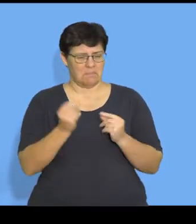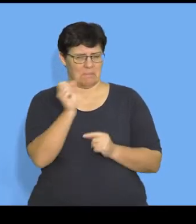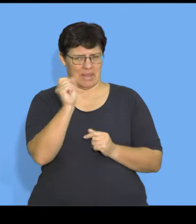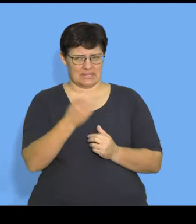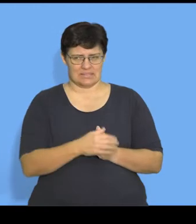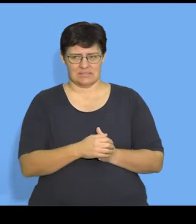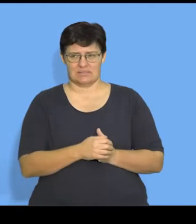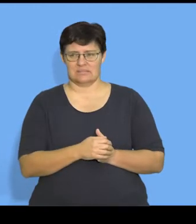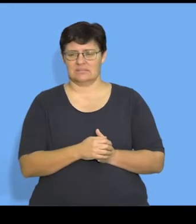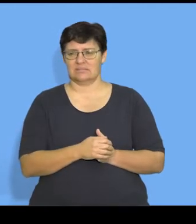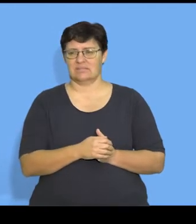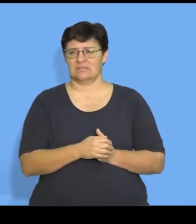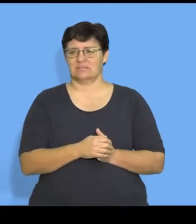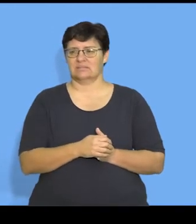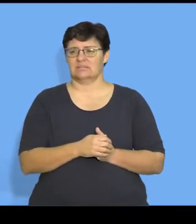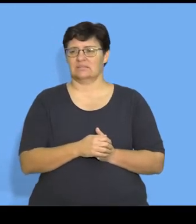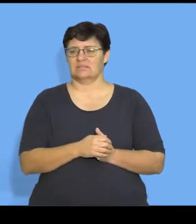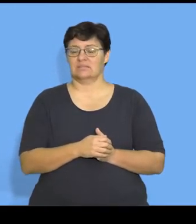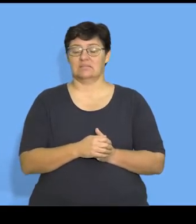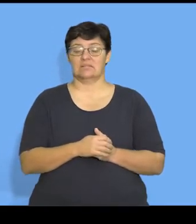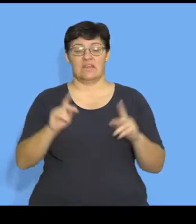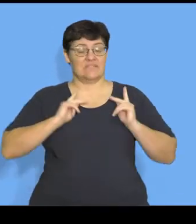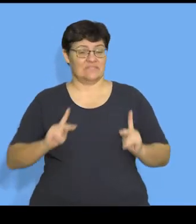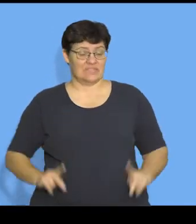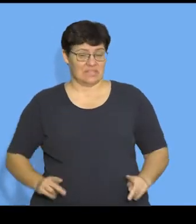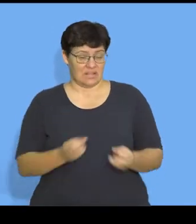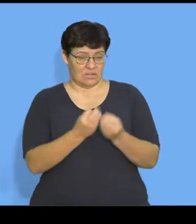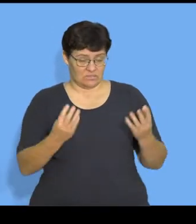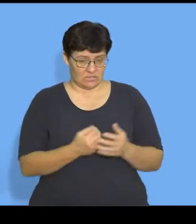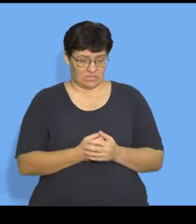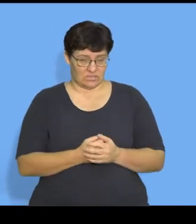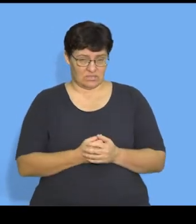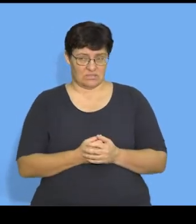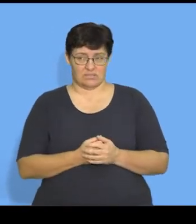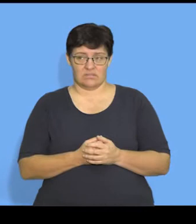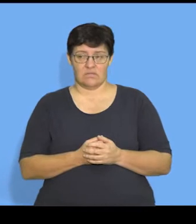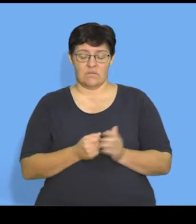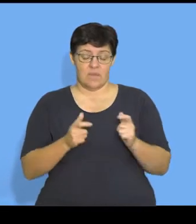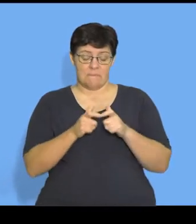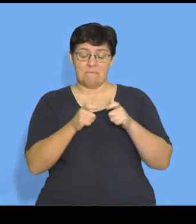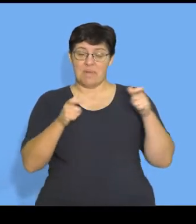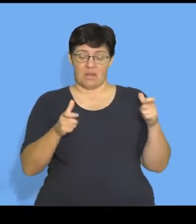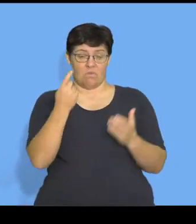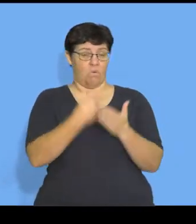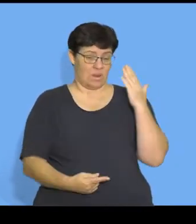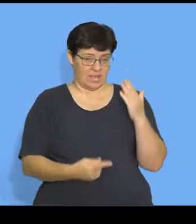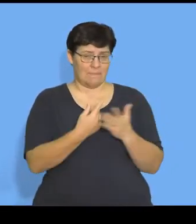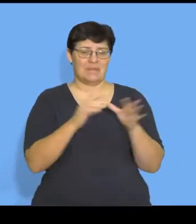pen that I can write with, there we go. Physical quantity, magnitude only, that